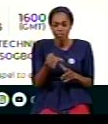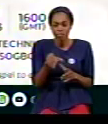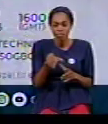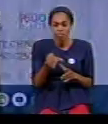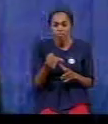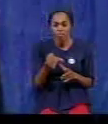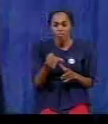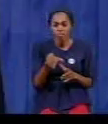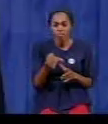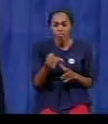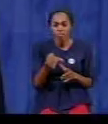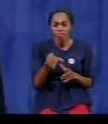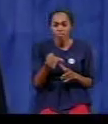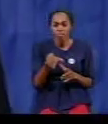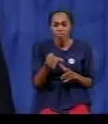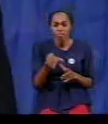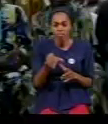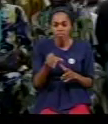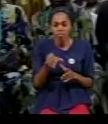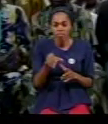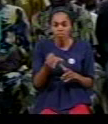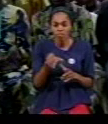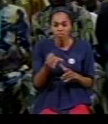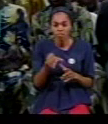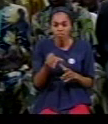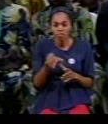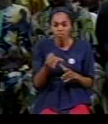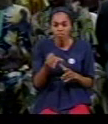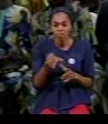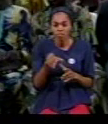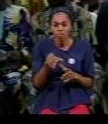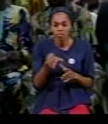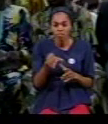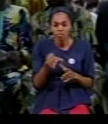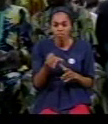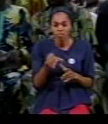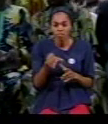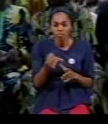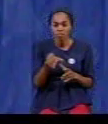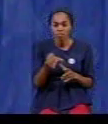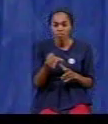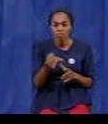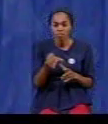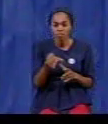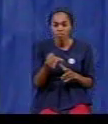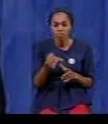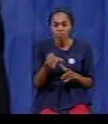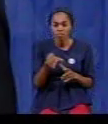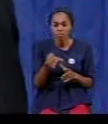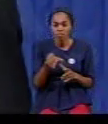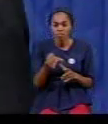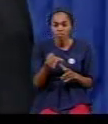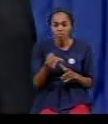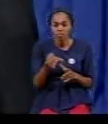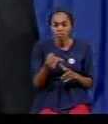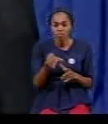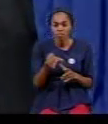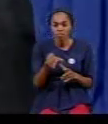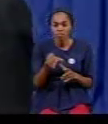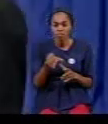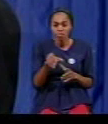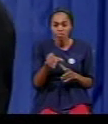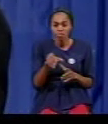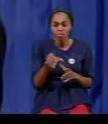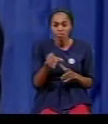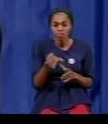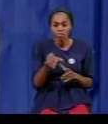Hallelujah. Praise the living Jesus. Hallelujah. By the grace of God, my name is Brother D.B.C. Joshua. I'm privileged